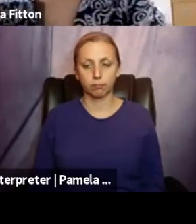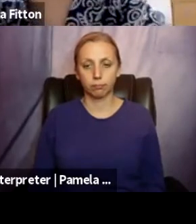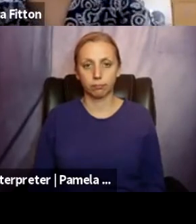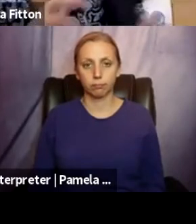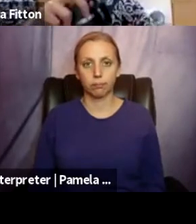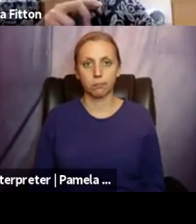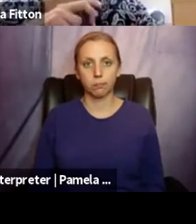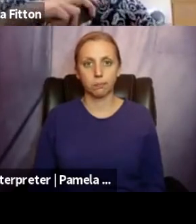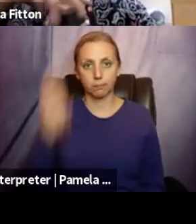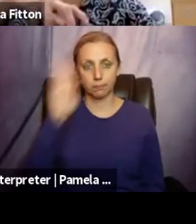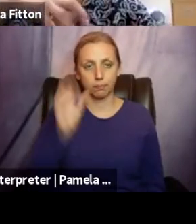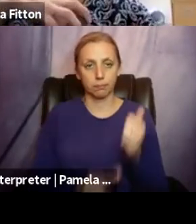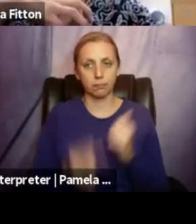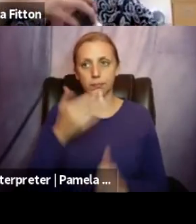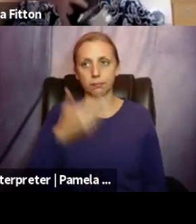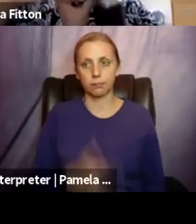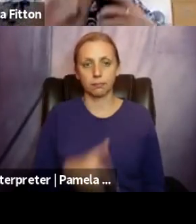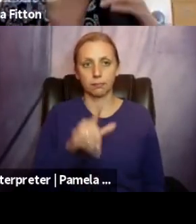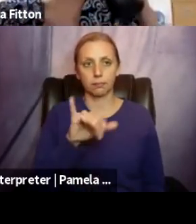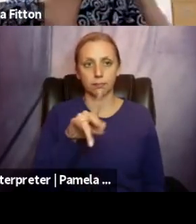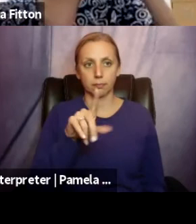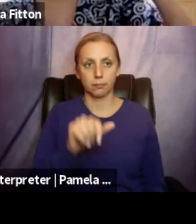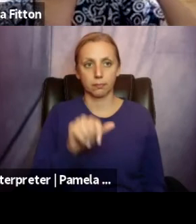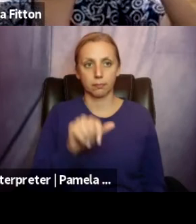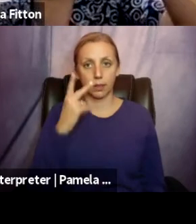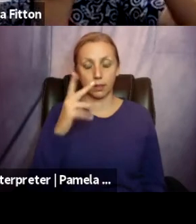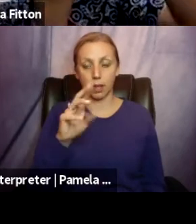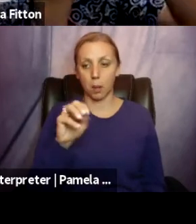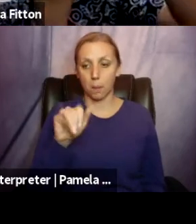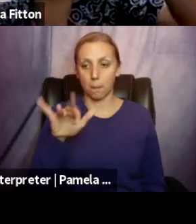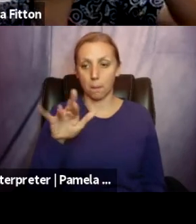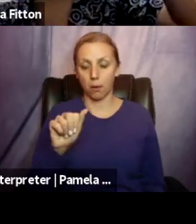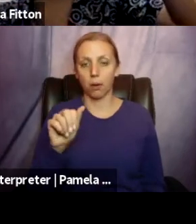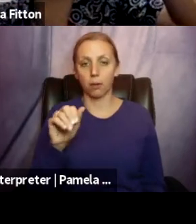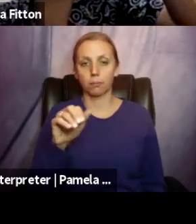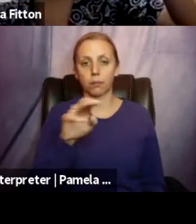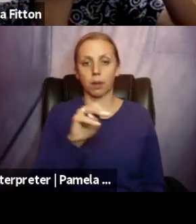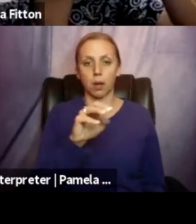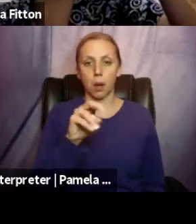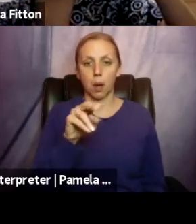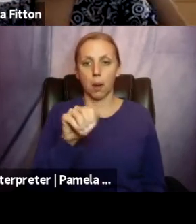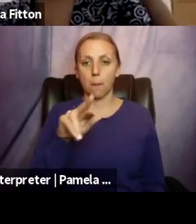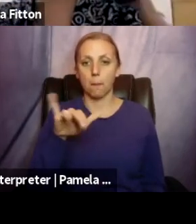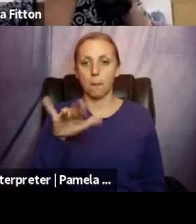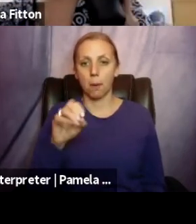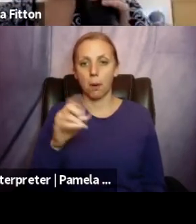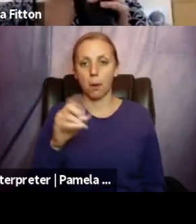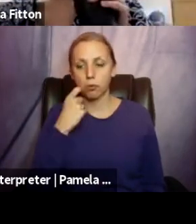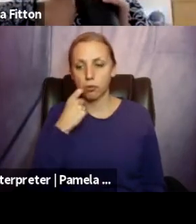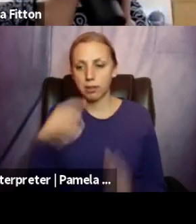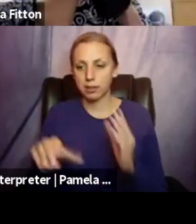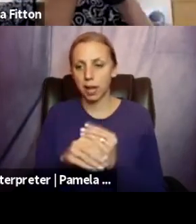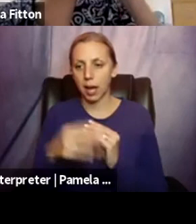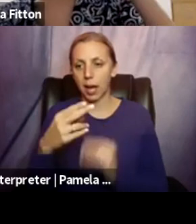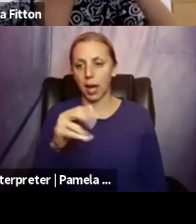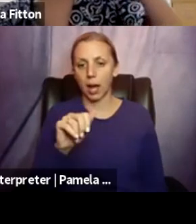Hi everyone, this is Linda. I saw that Mario, they just put the Harkness Center for Dance Injuries in the chat, so I'll pop in and say a little